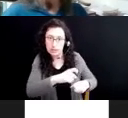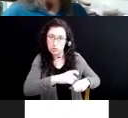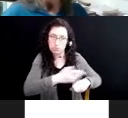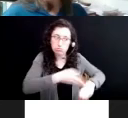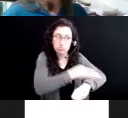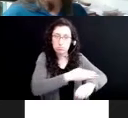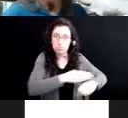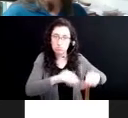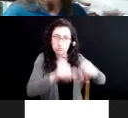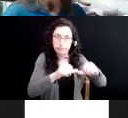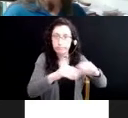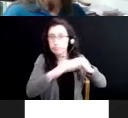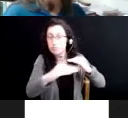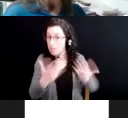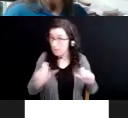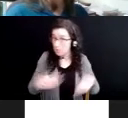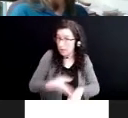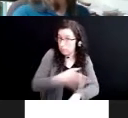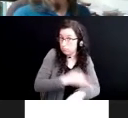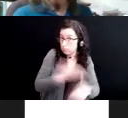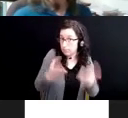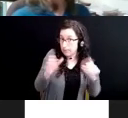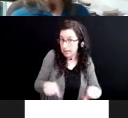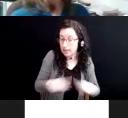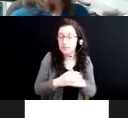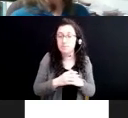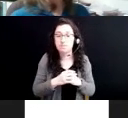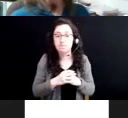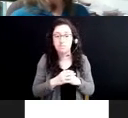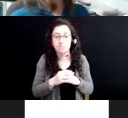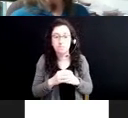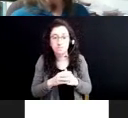And then enhance it. Maybe there's some things that you can do to enhance it. Actually,